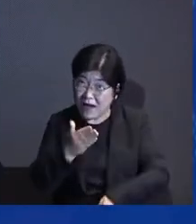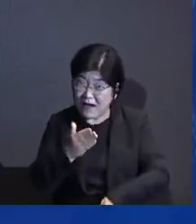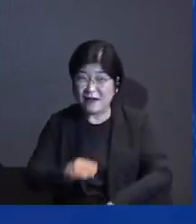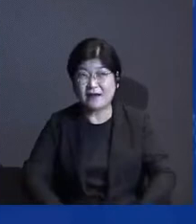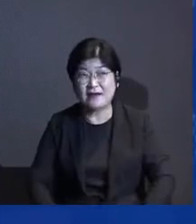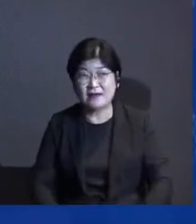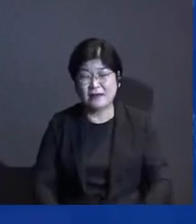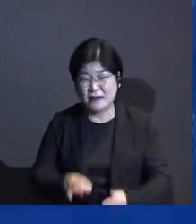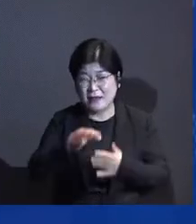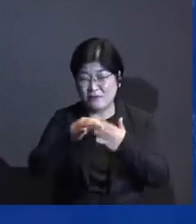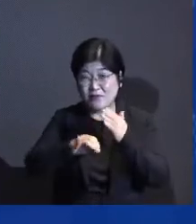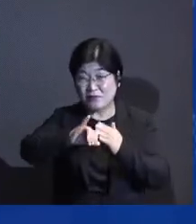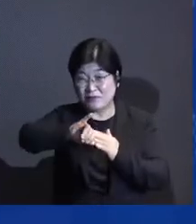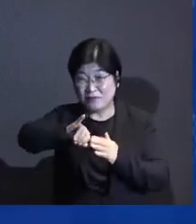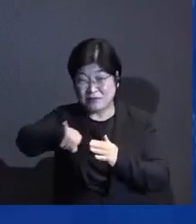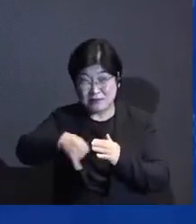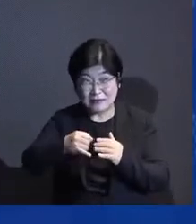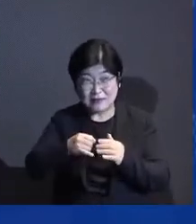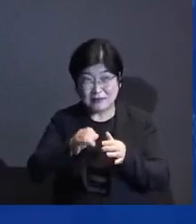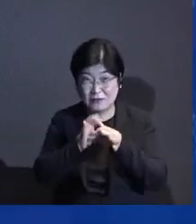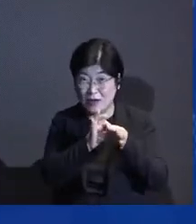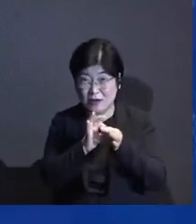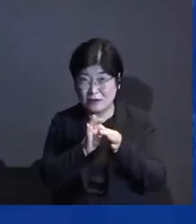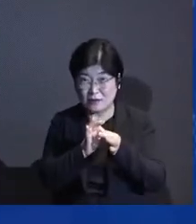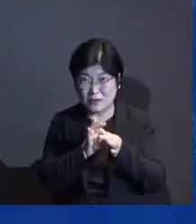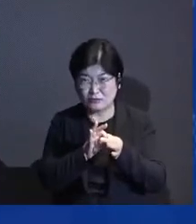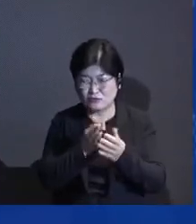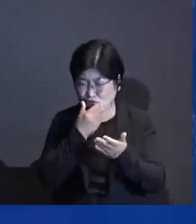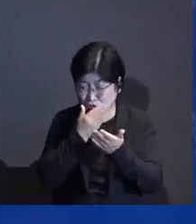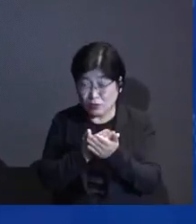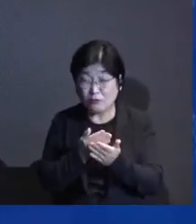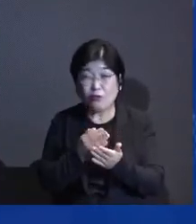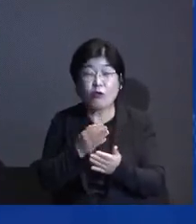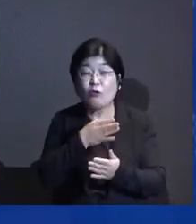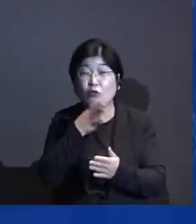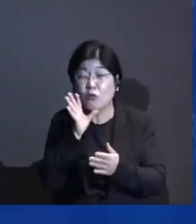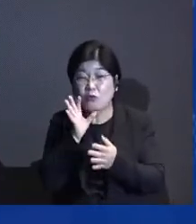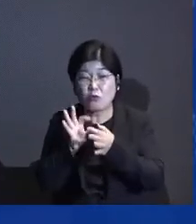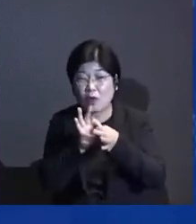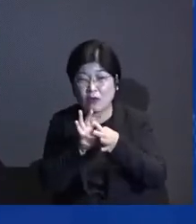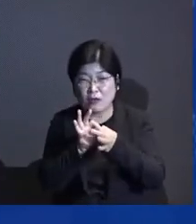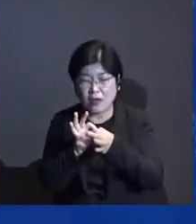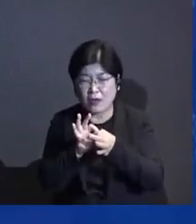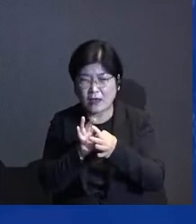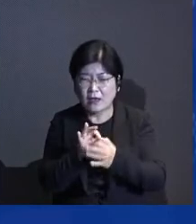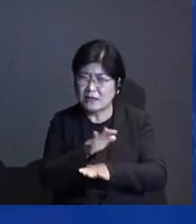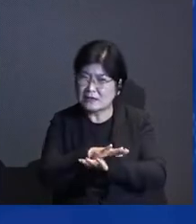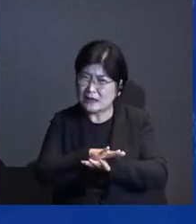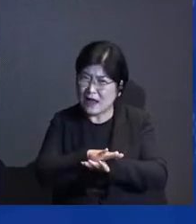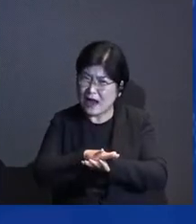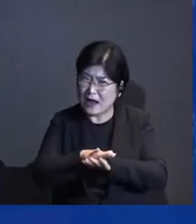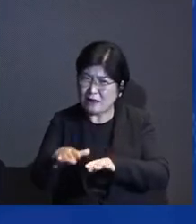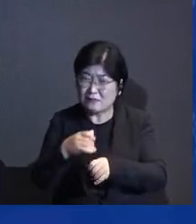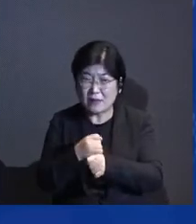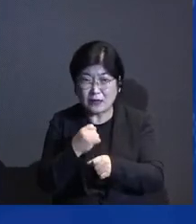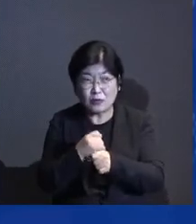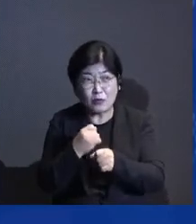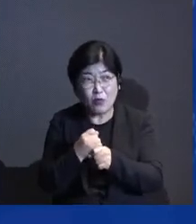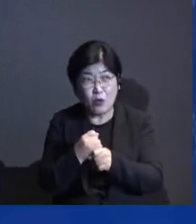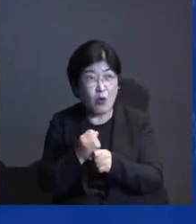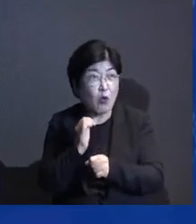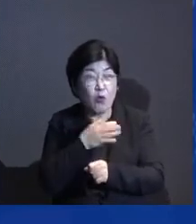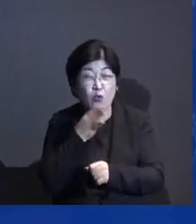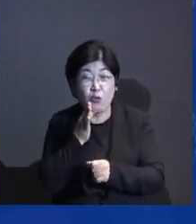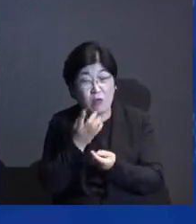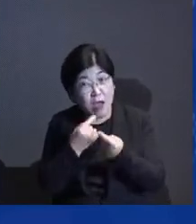project is building a relationship among older people, and also having them do things together. And I was really stuck